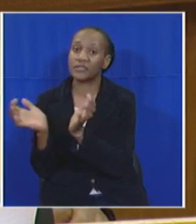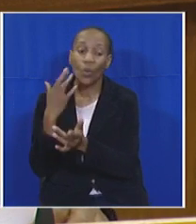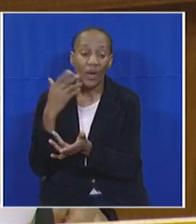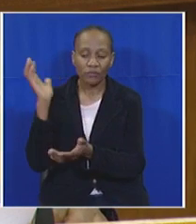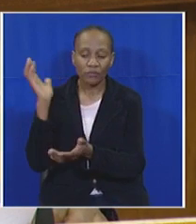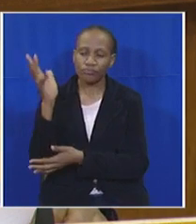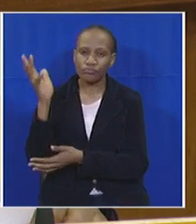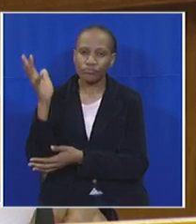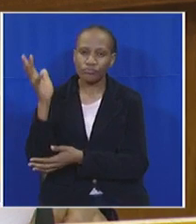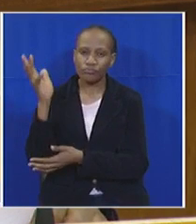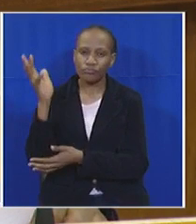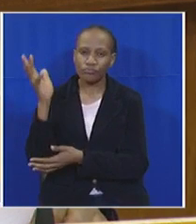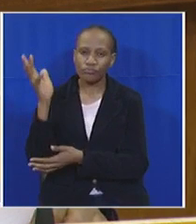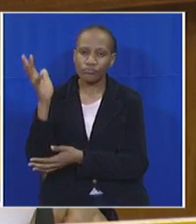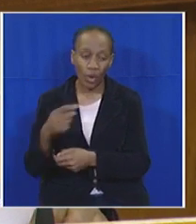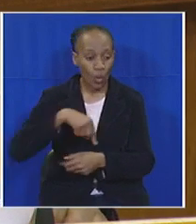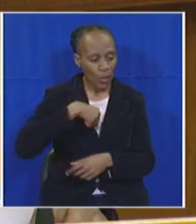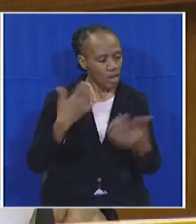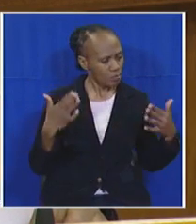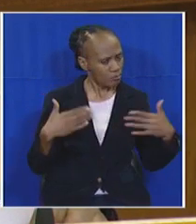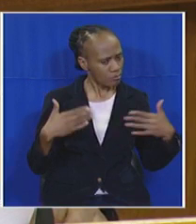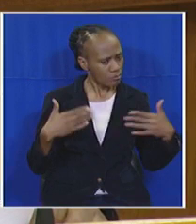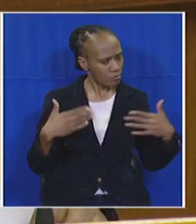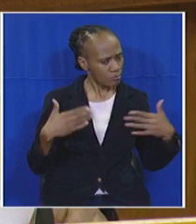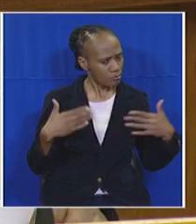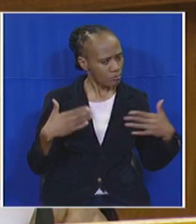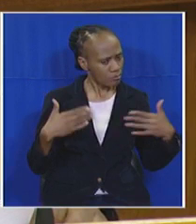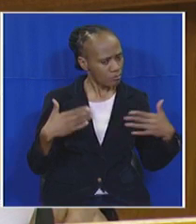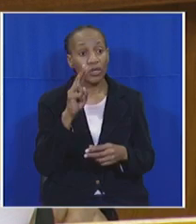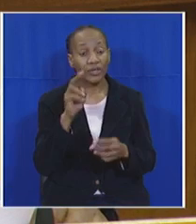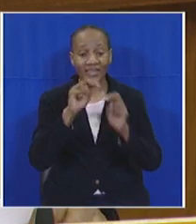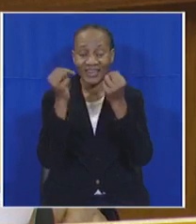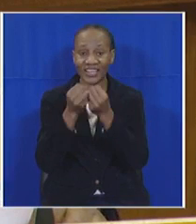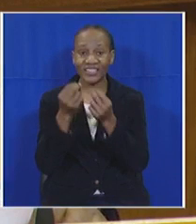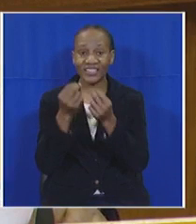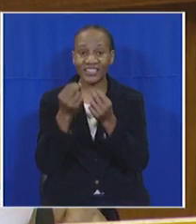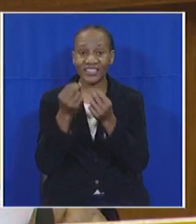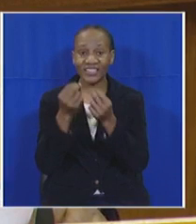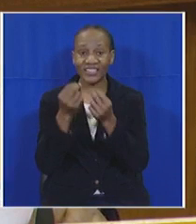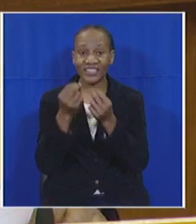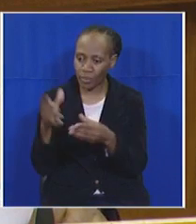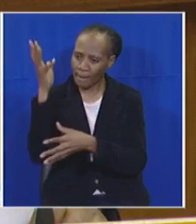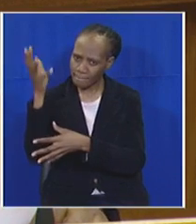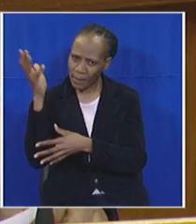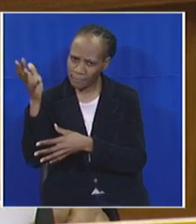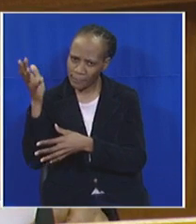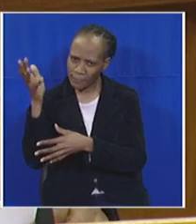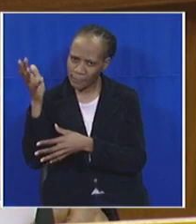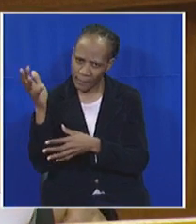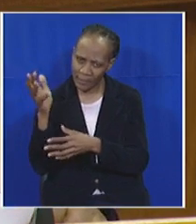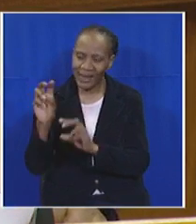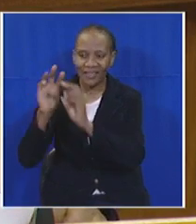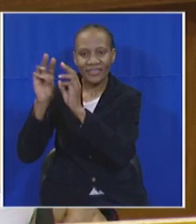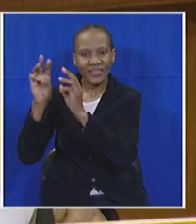that were presented. We are also pleased that the statement by the National Khoisan Council as well was well received and